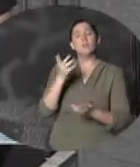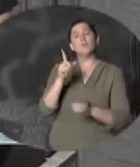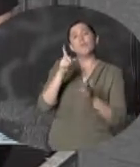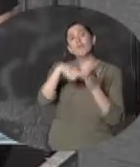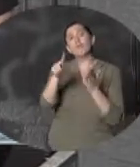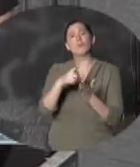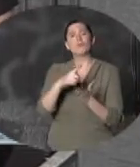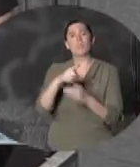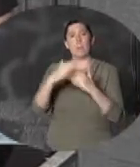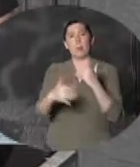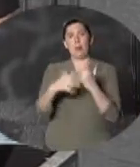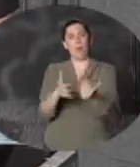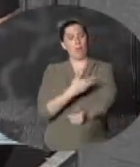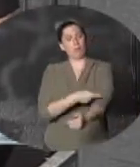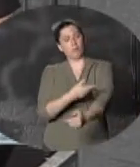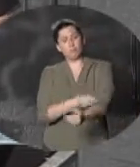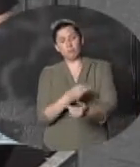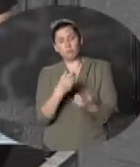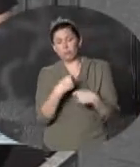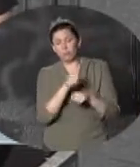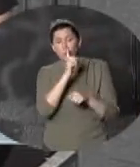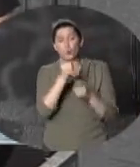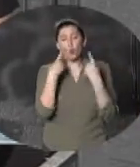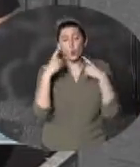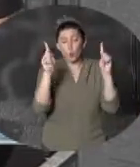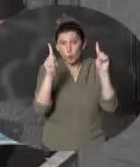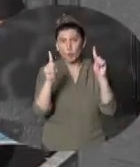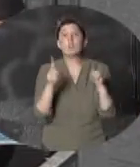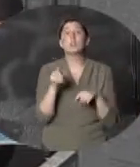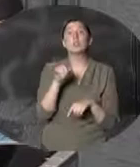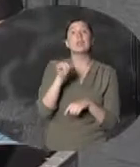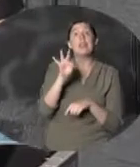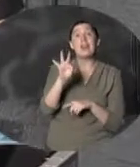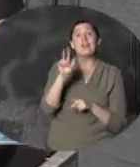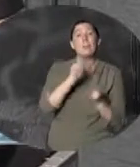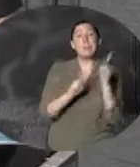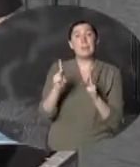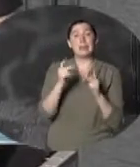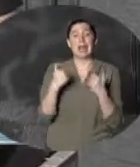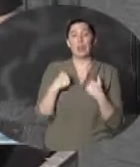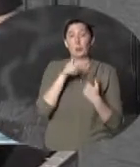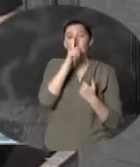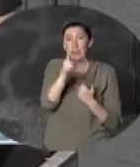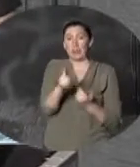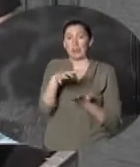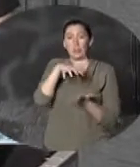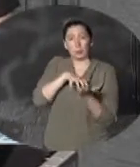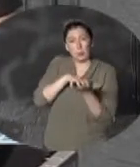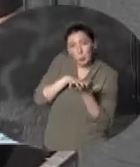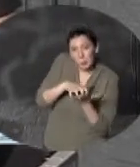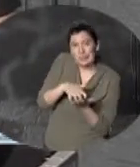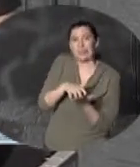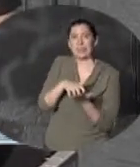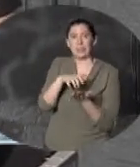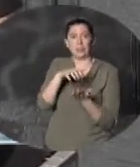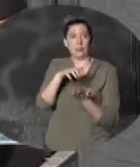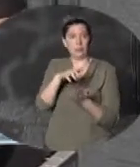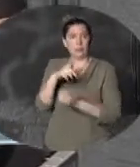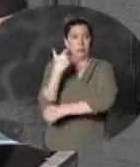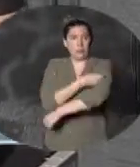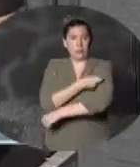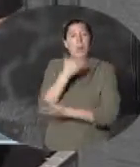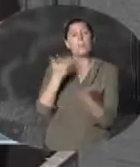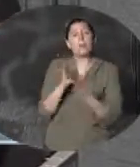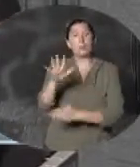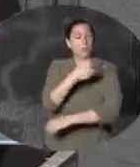to make sure that the vaccination worked for them. And people who are remarkably immune suppressed, they may be the people that the vaccine has run out